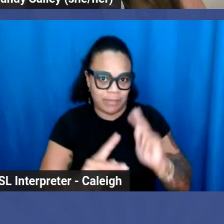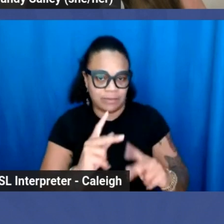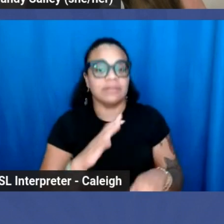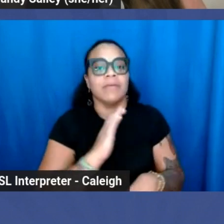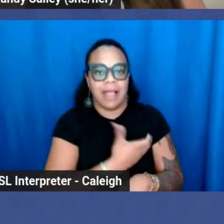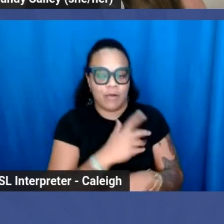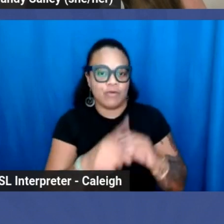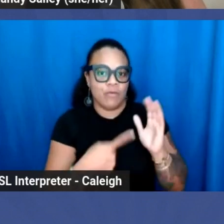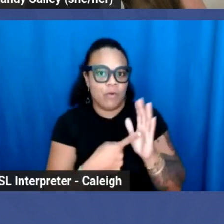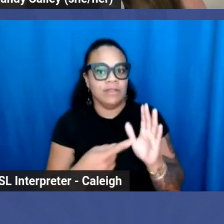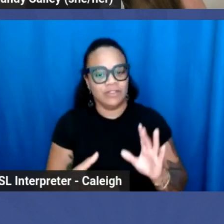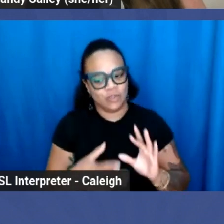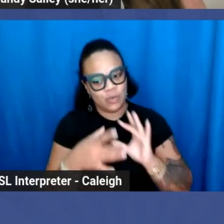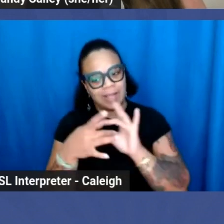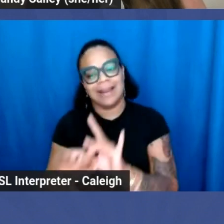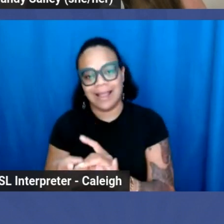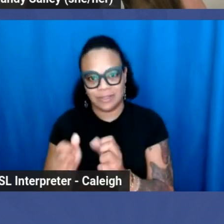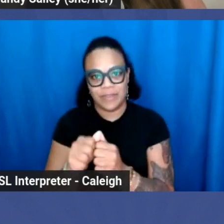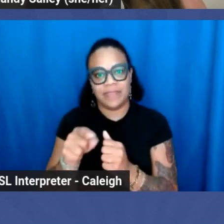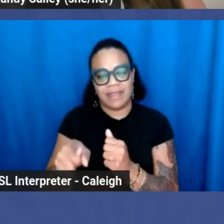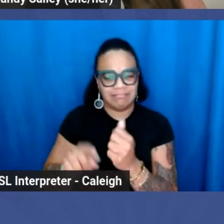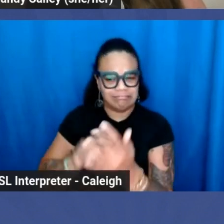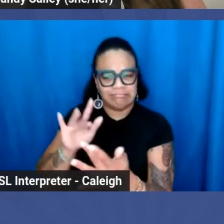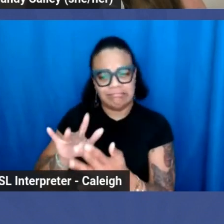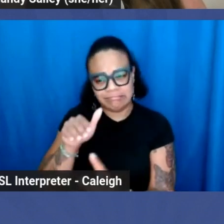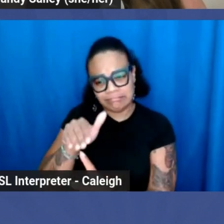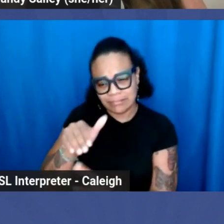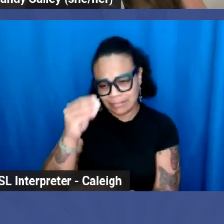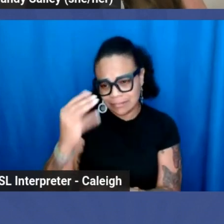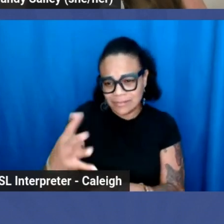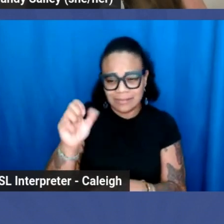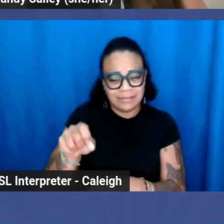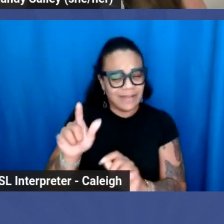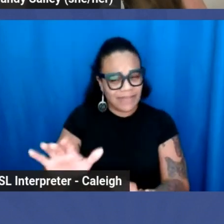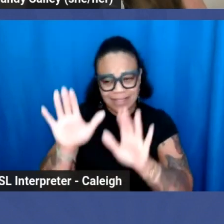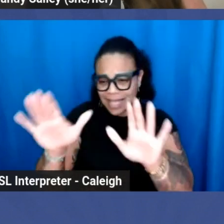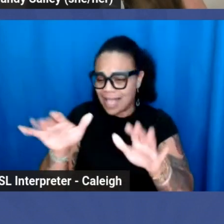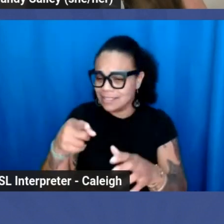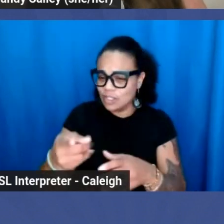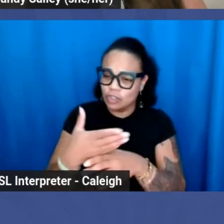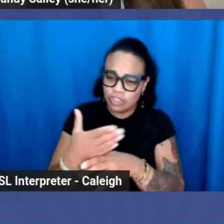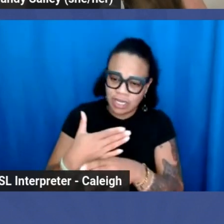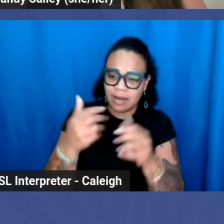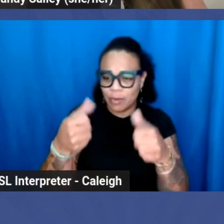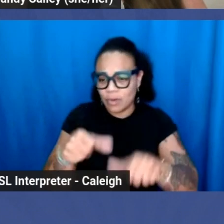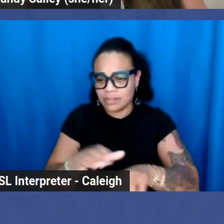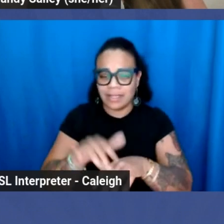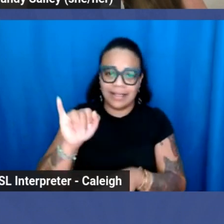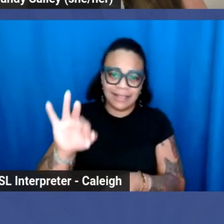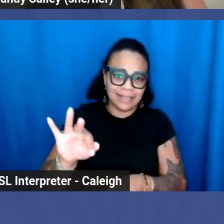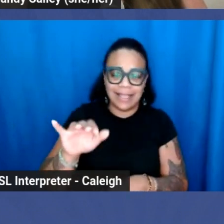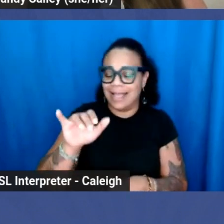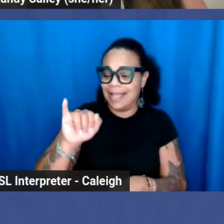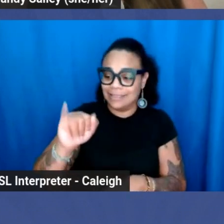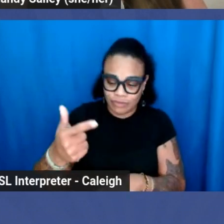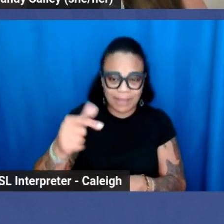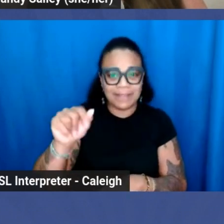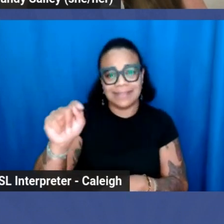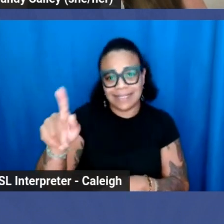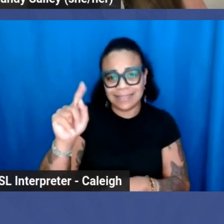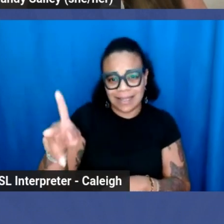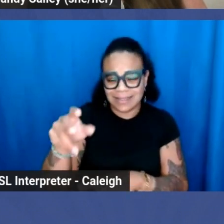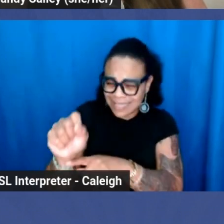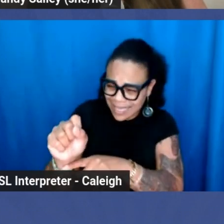content creators. So yeah, it's fantastic, the voice and everything you're sharing on TikTok, on Instagram, wherever, but it's also for